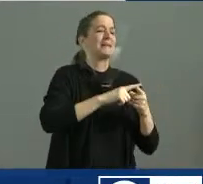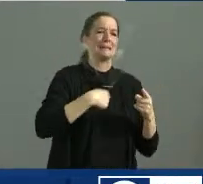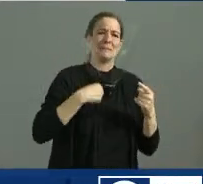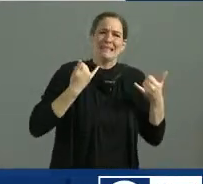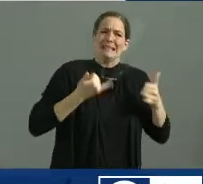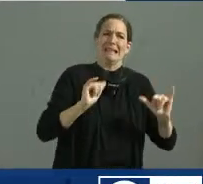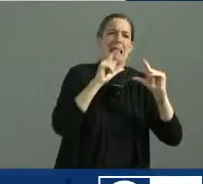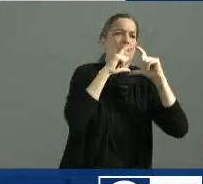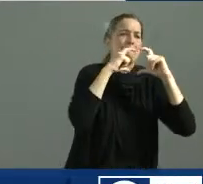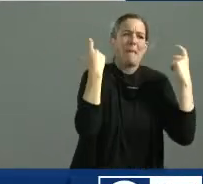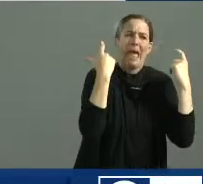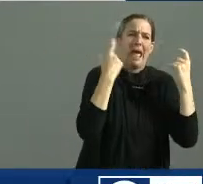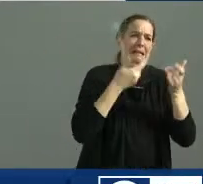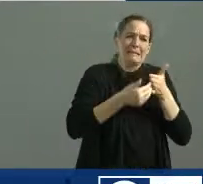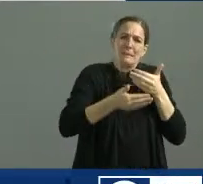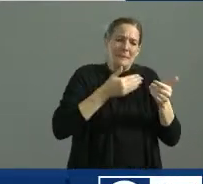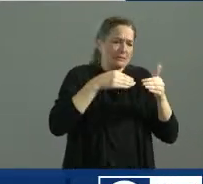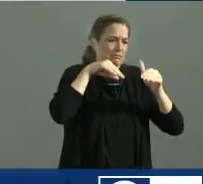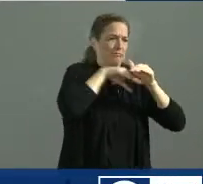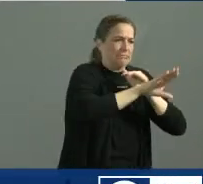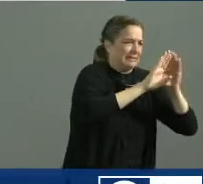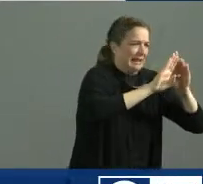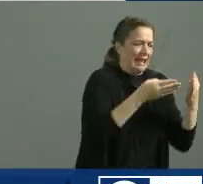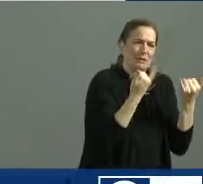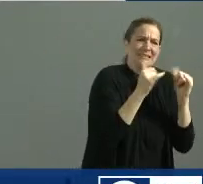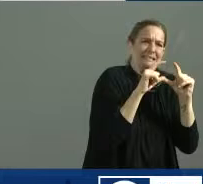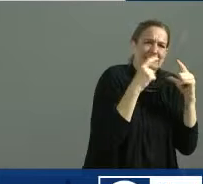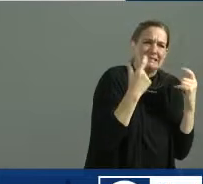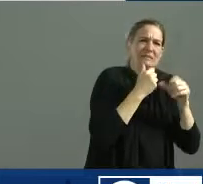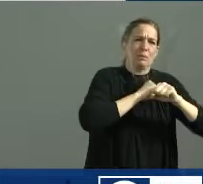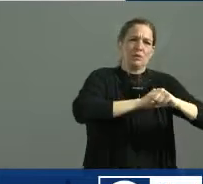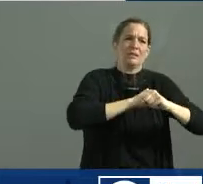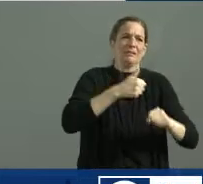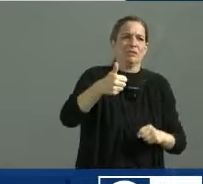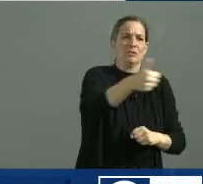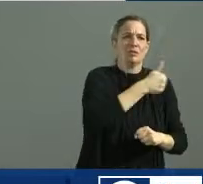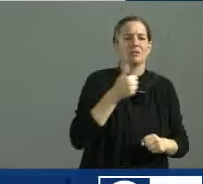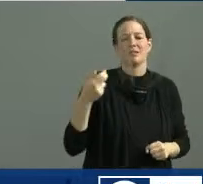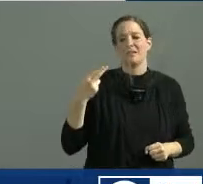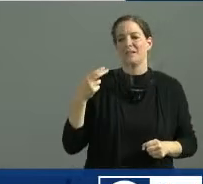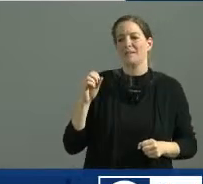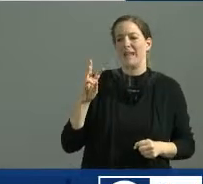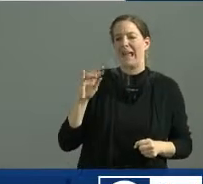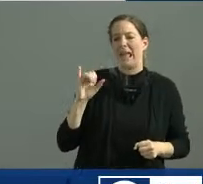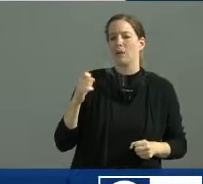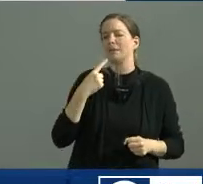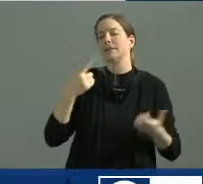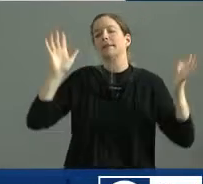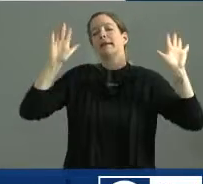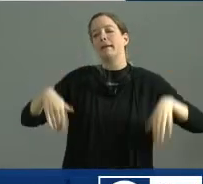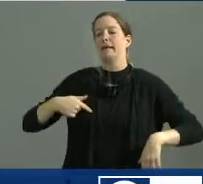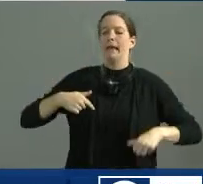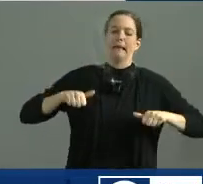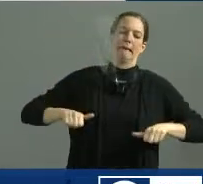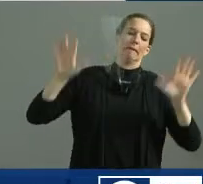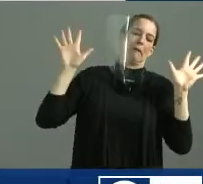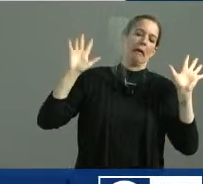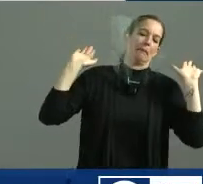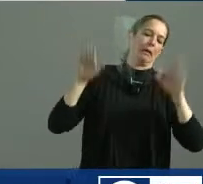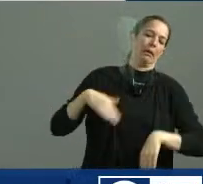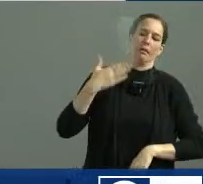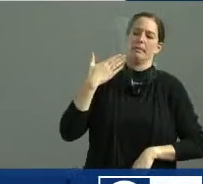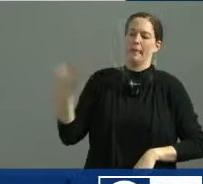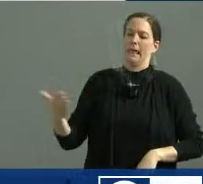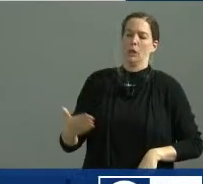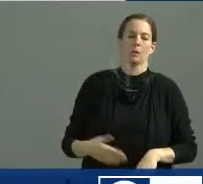Okay, I give up. Thank you. Thanks, Howie. Next up, Dennis Welch. Hi,